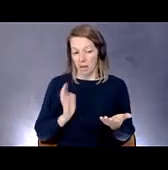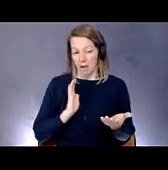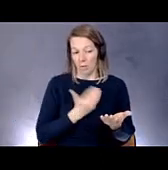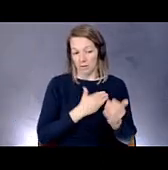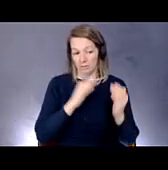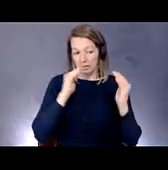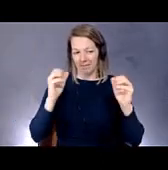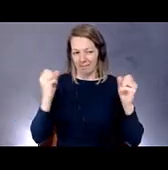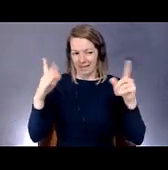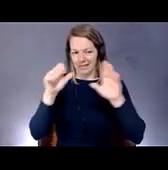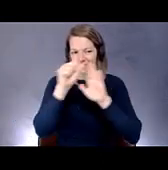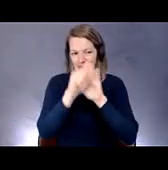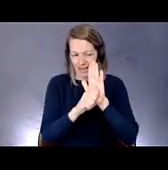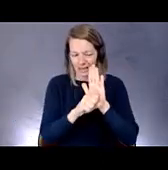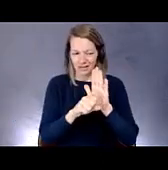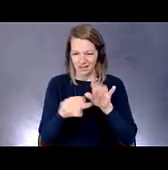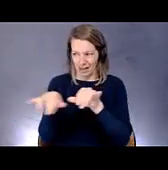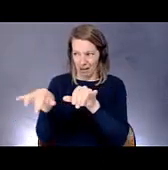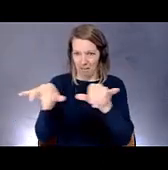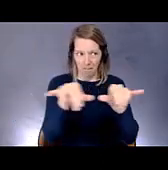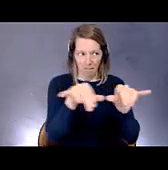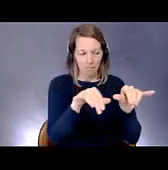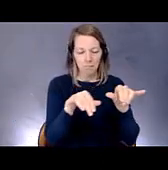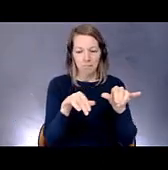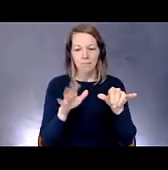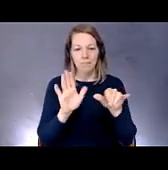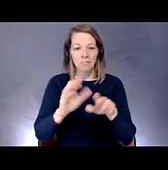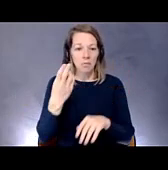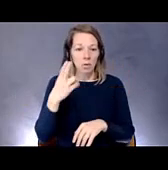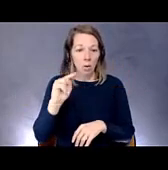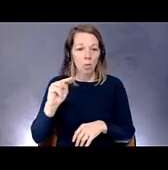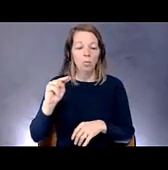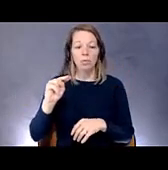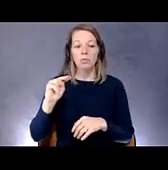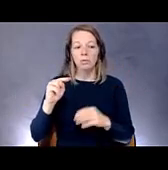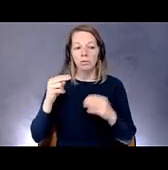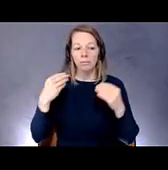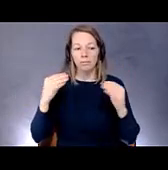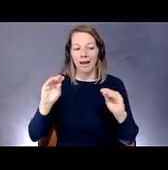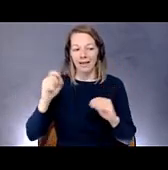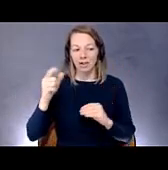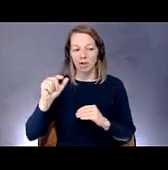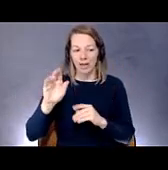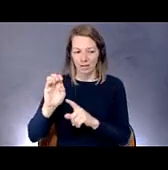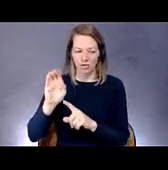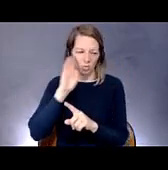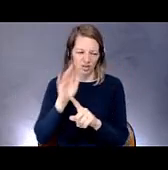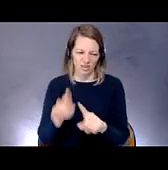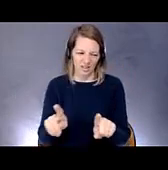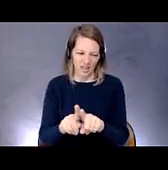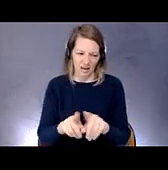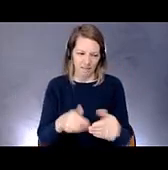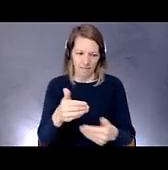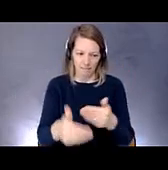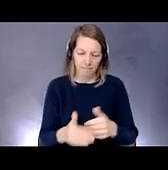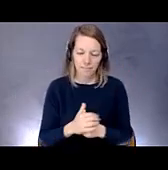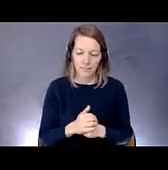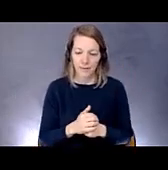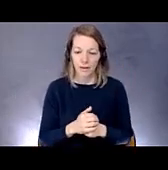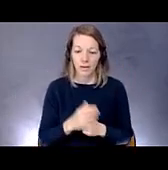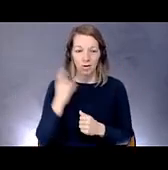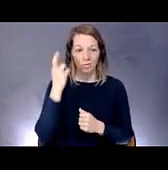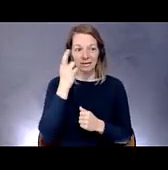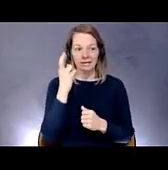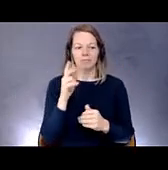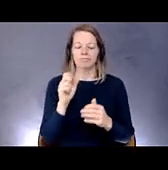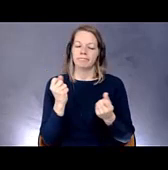the states that have the other states that have their own exchanges like we do will follow suit as well. And it really is because of that recognition, folks,